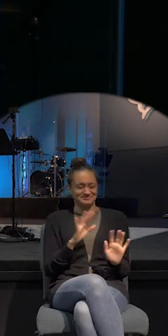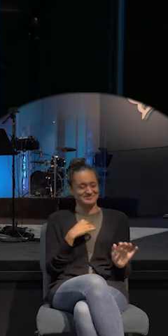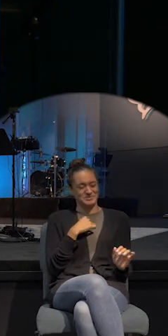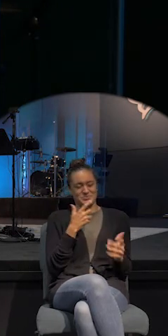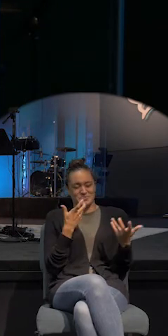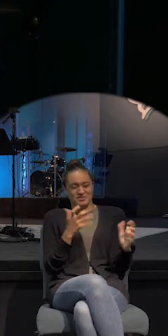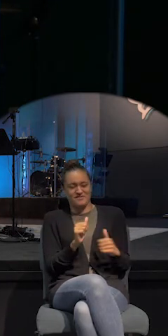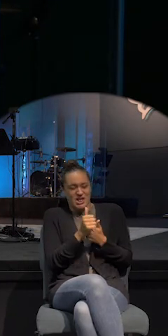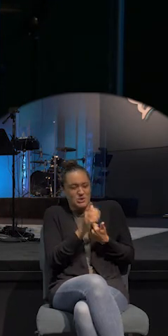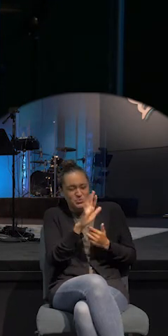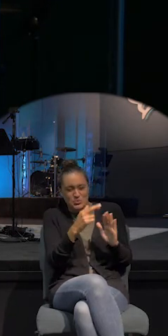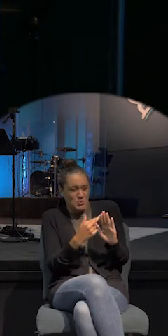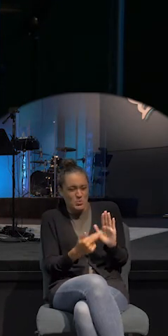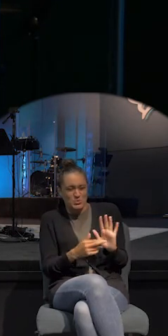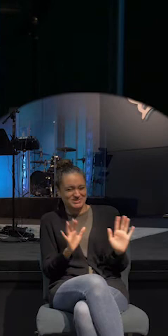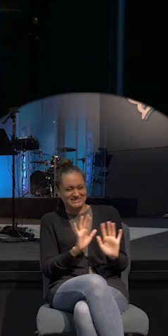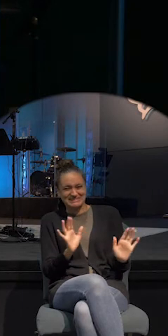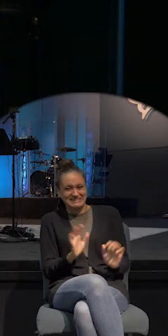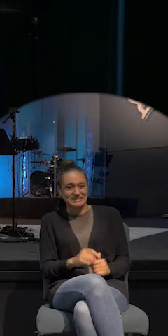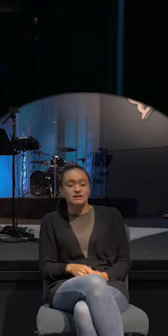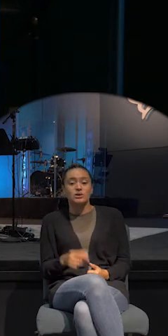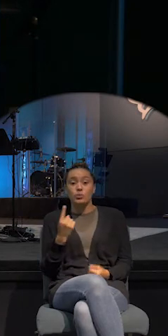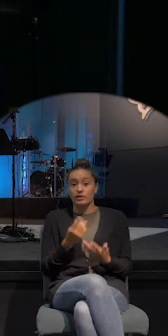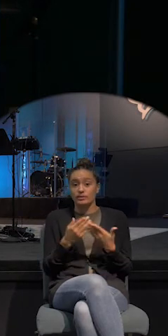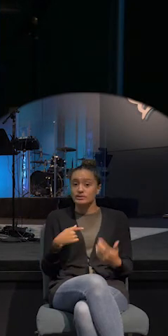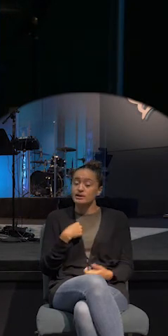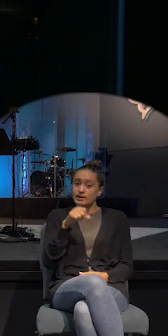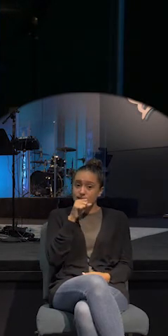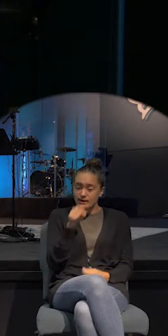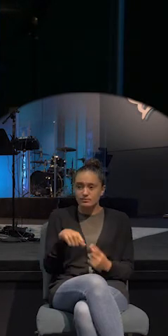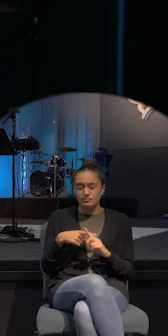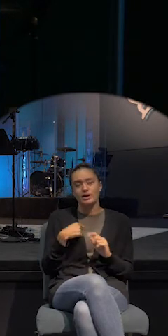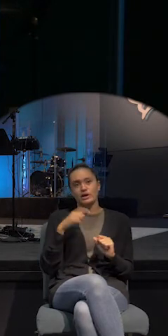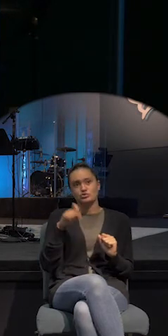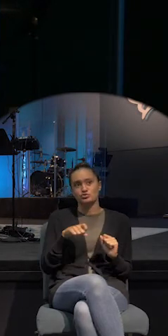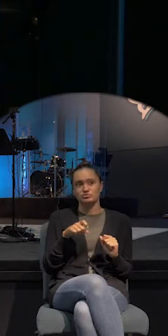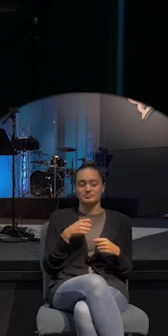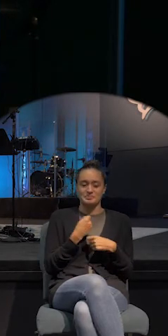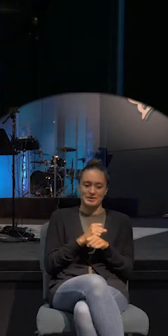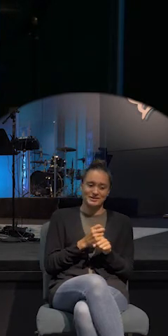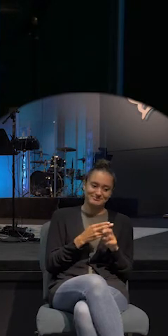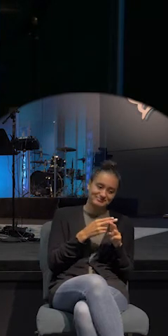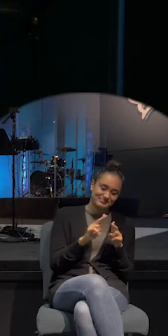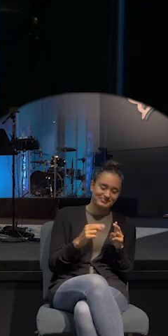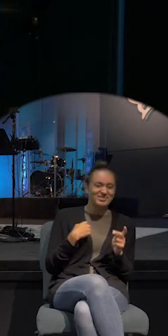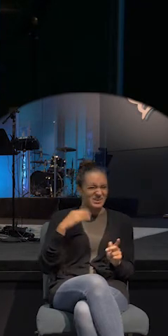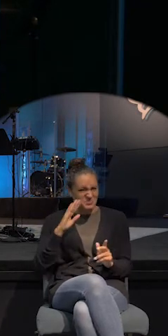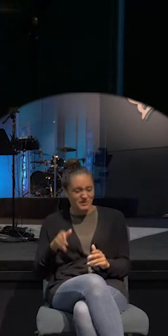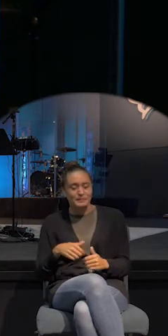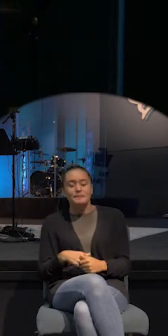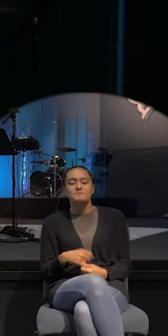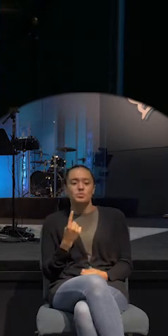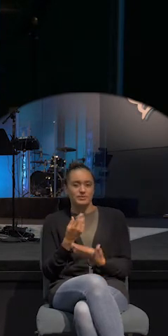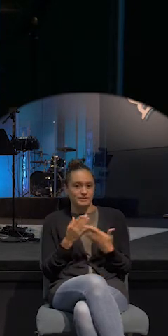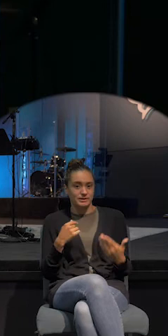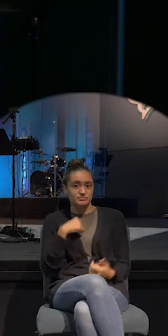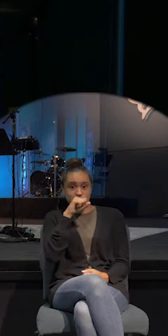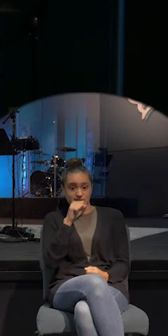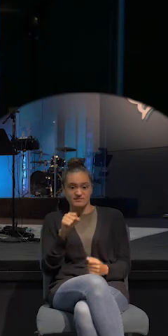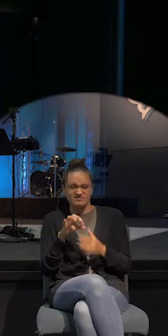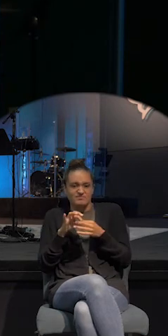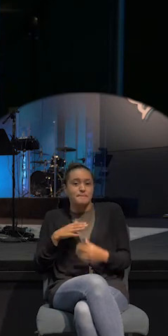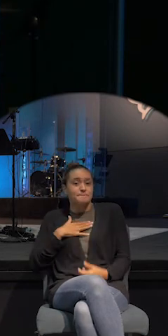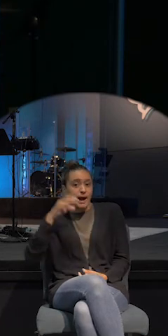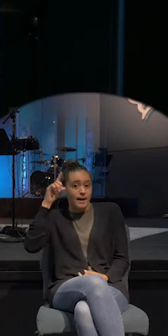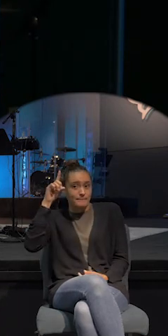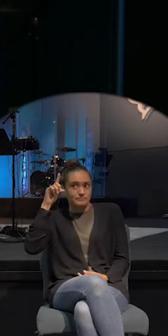and regulations. You see, one of the things that I loved about, and I should just make this quick, and I will, one of the things I loved about my own